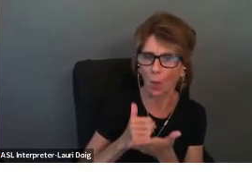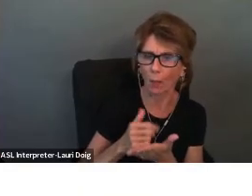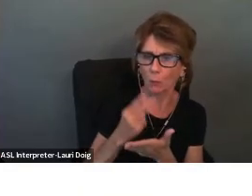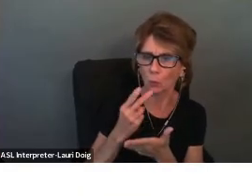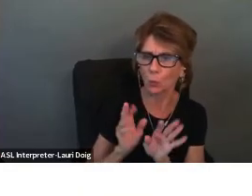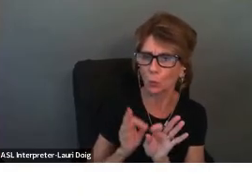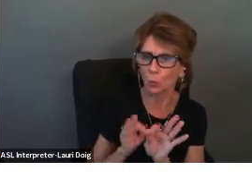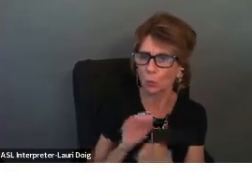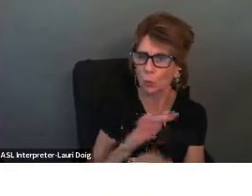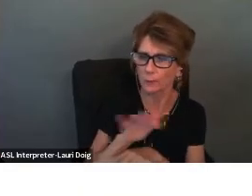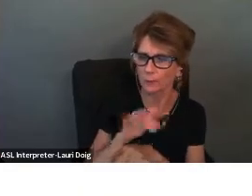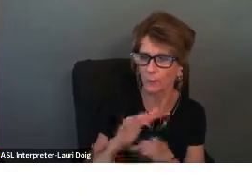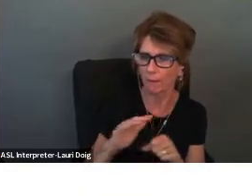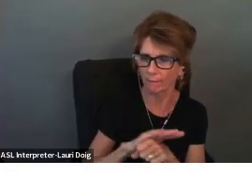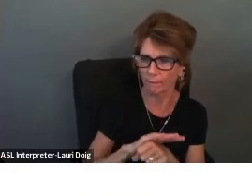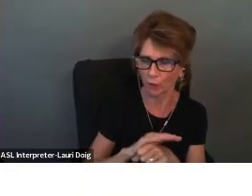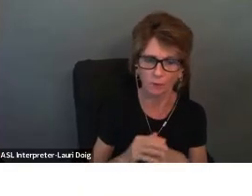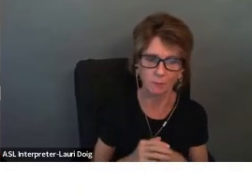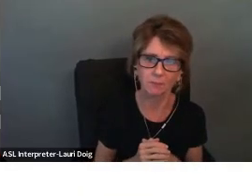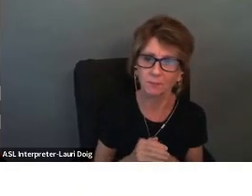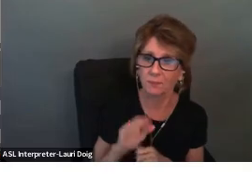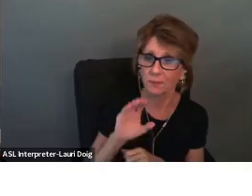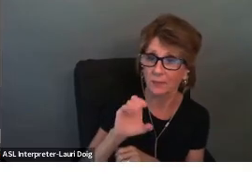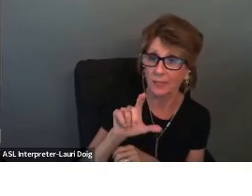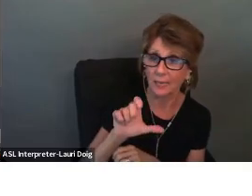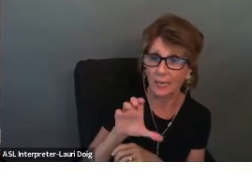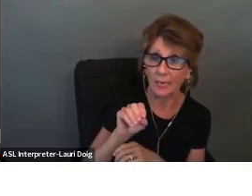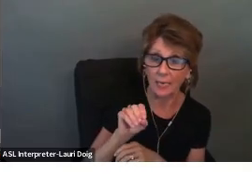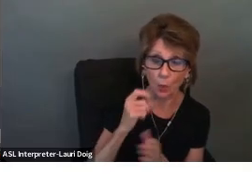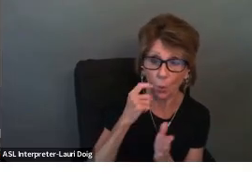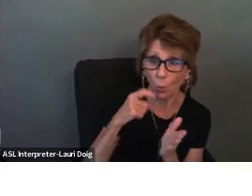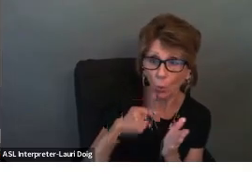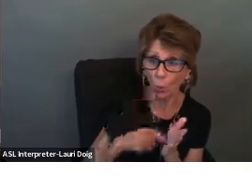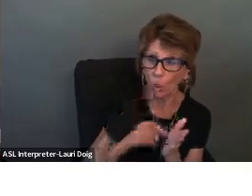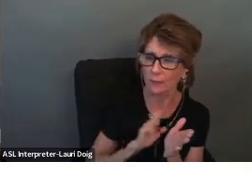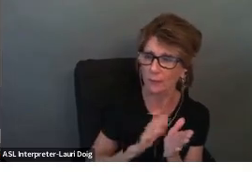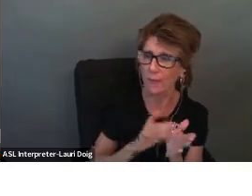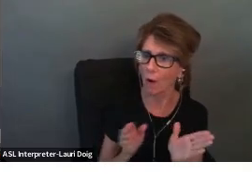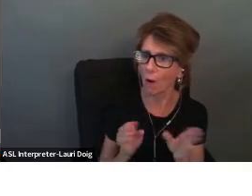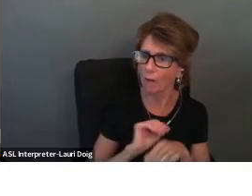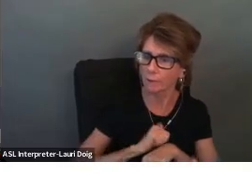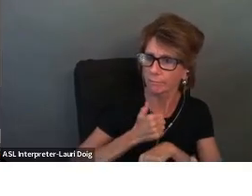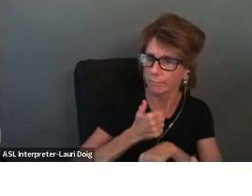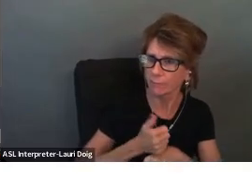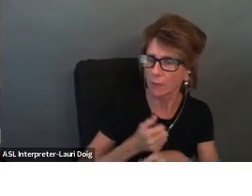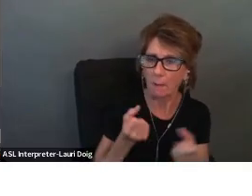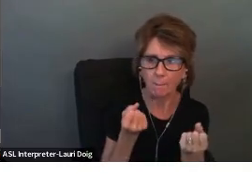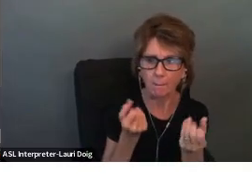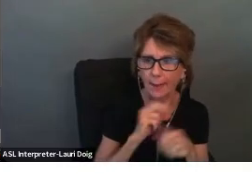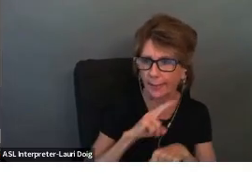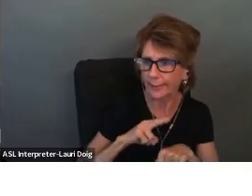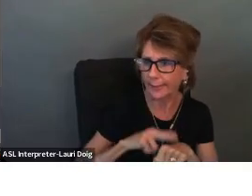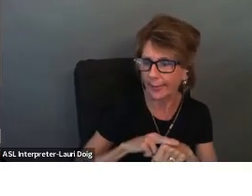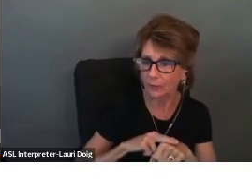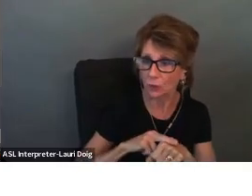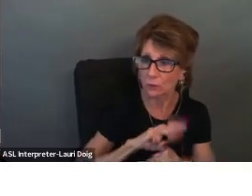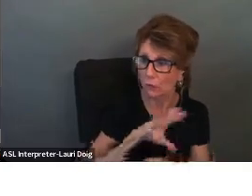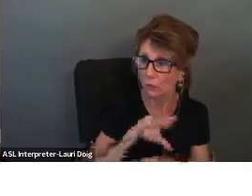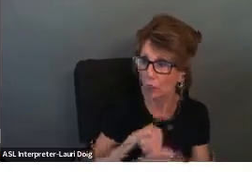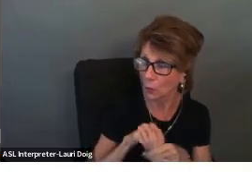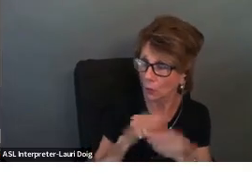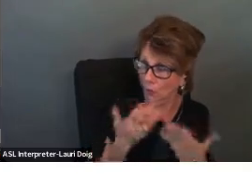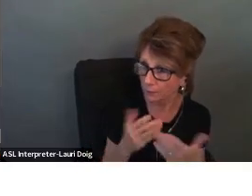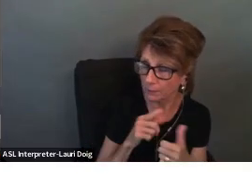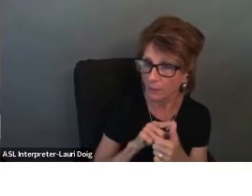CLEO acknowledges that our office is located on the traditional territory of many nations, including the Mississaugas